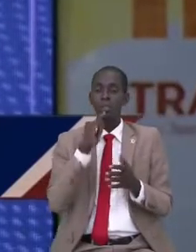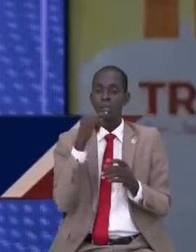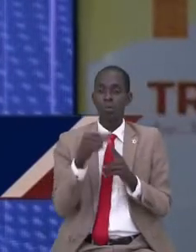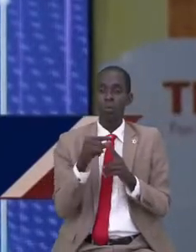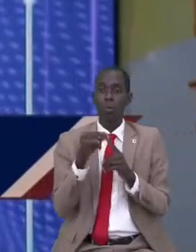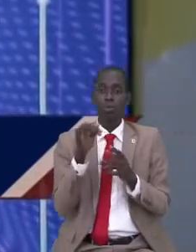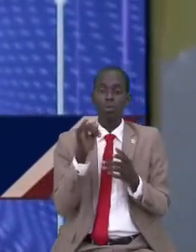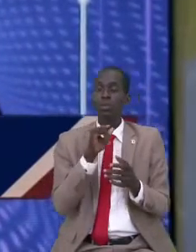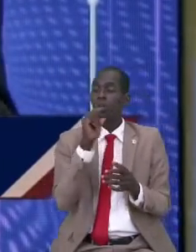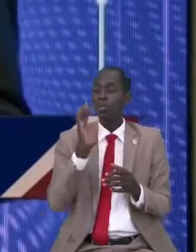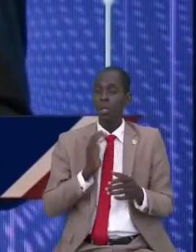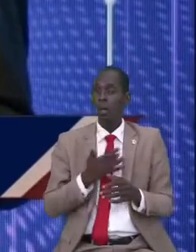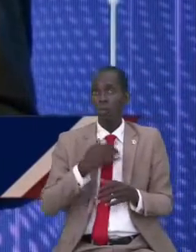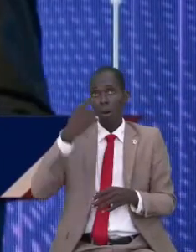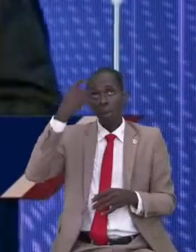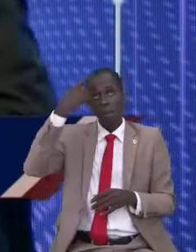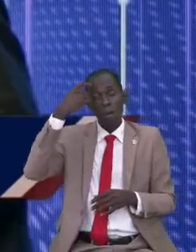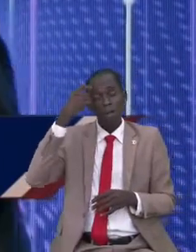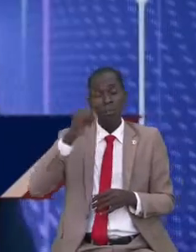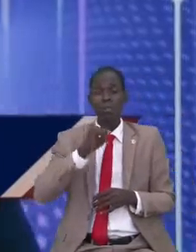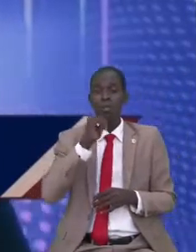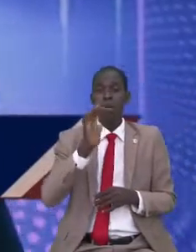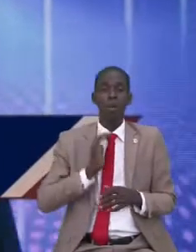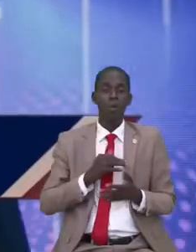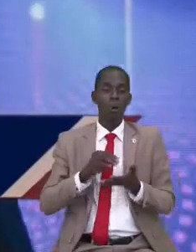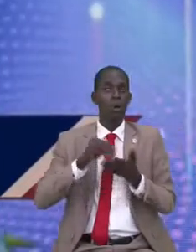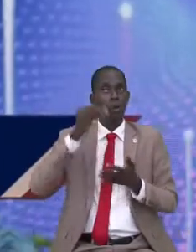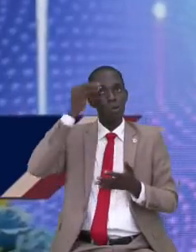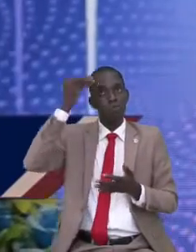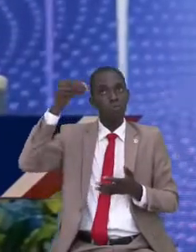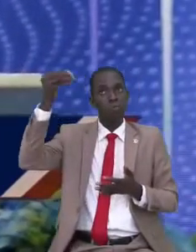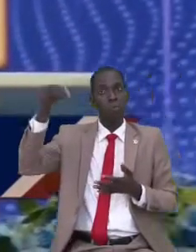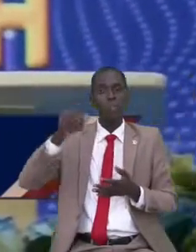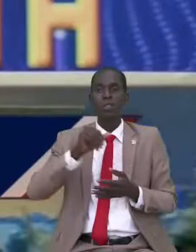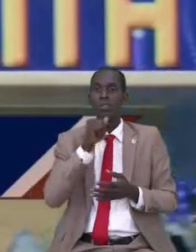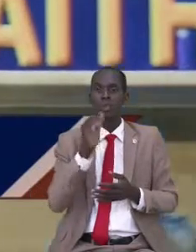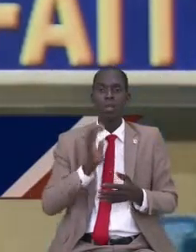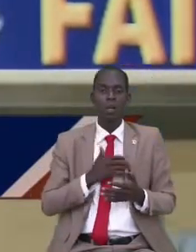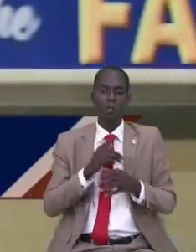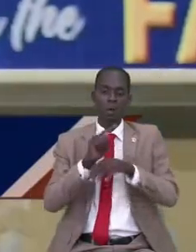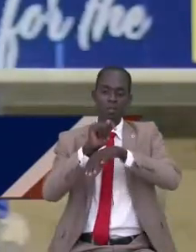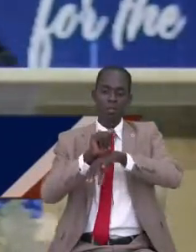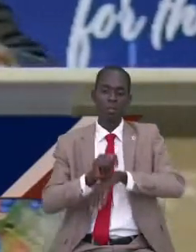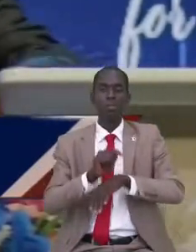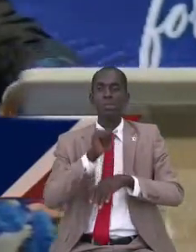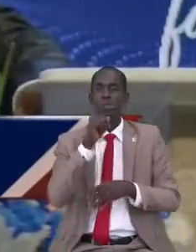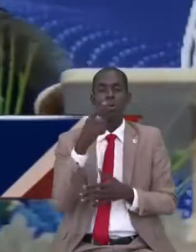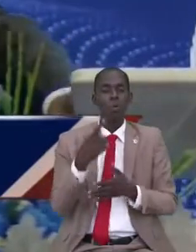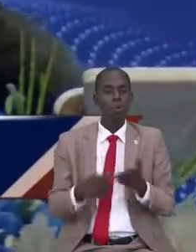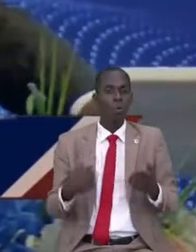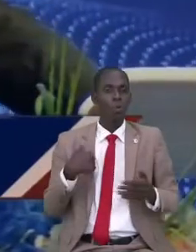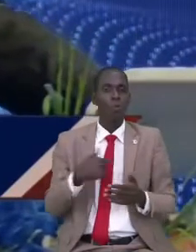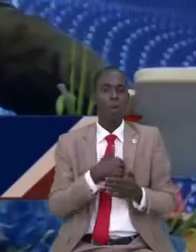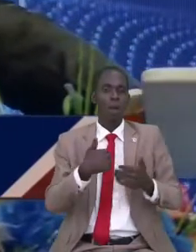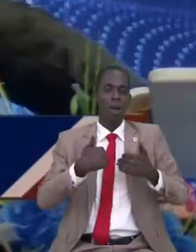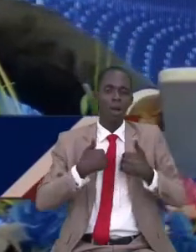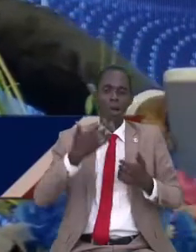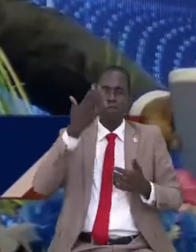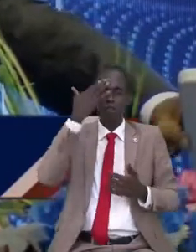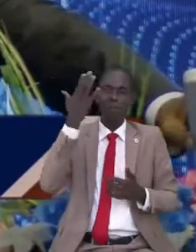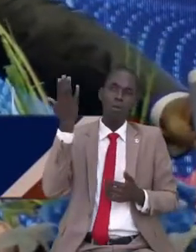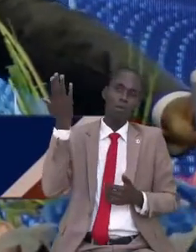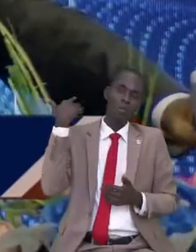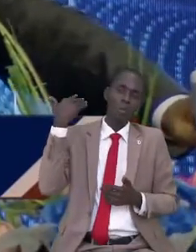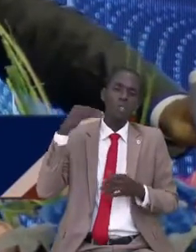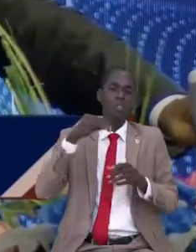It's not our opinion. It's not our tradition. It's not what we had known in all